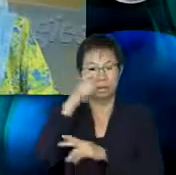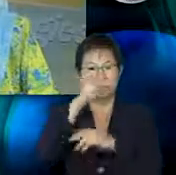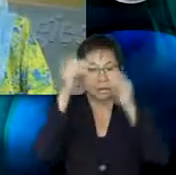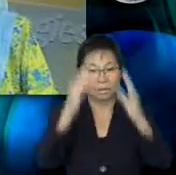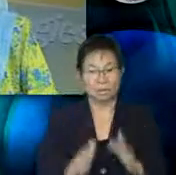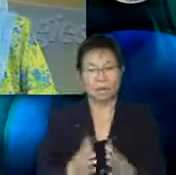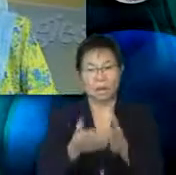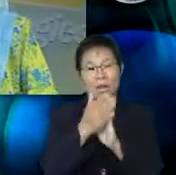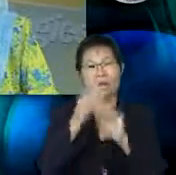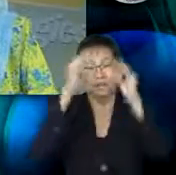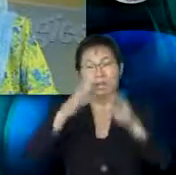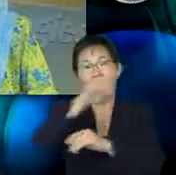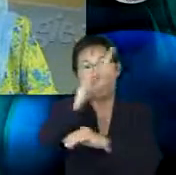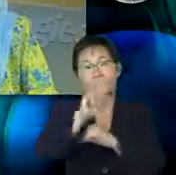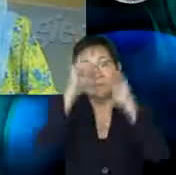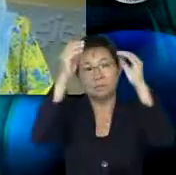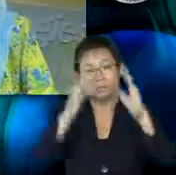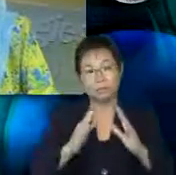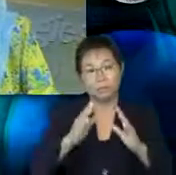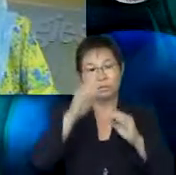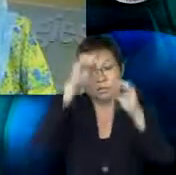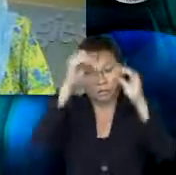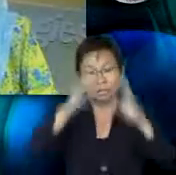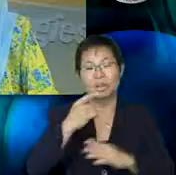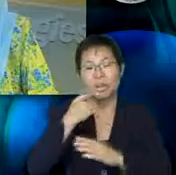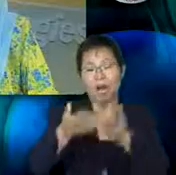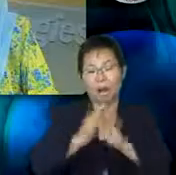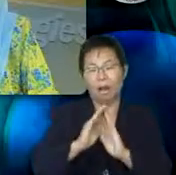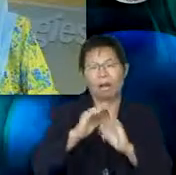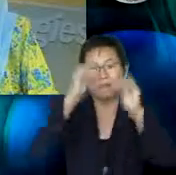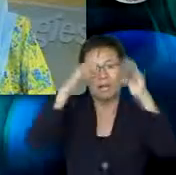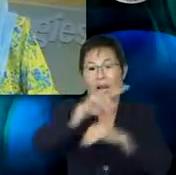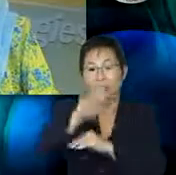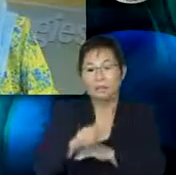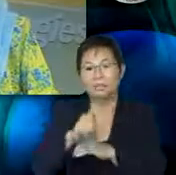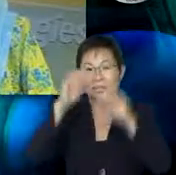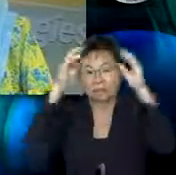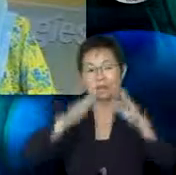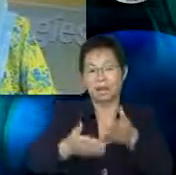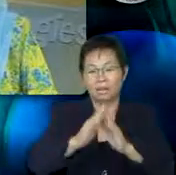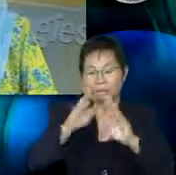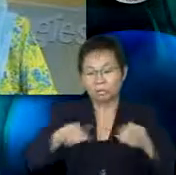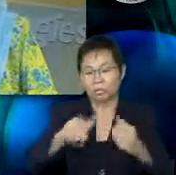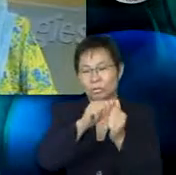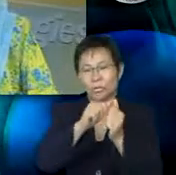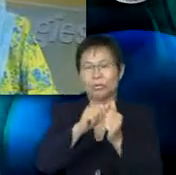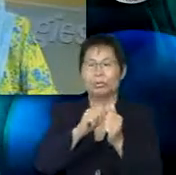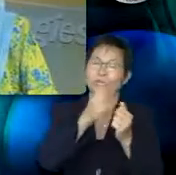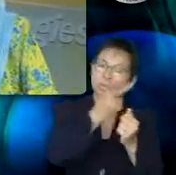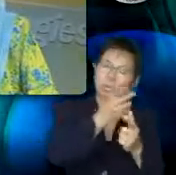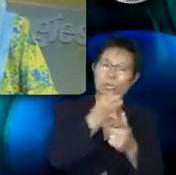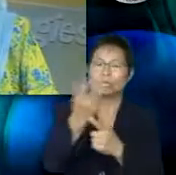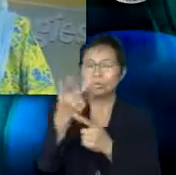teacher asks the students to either work in pairs or groups of threes or fours, there will be some kind of